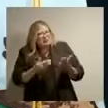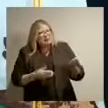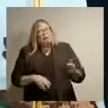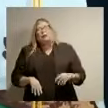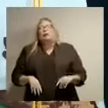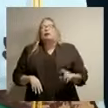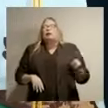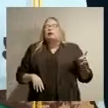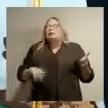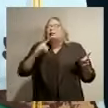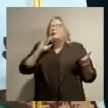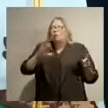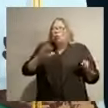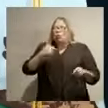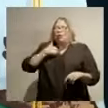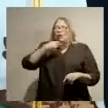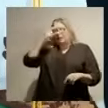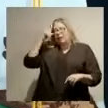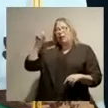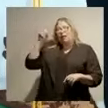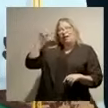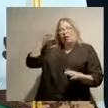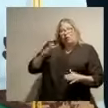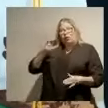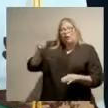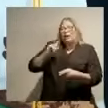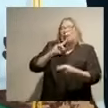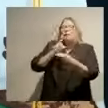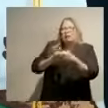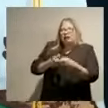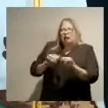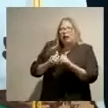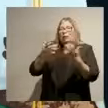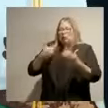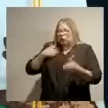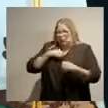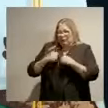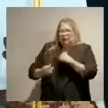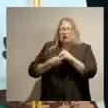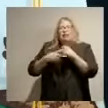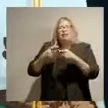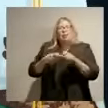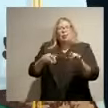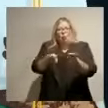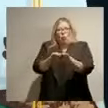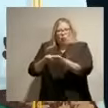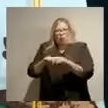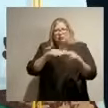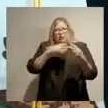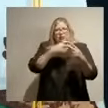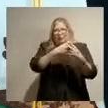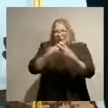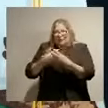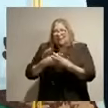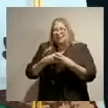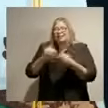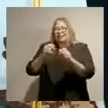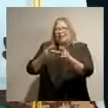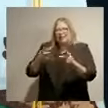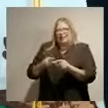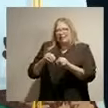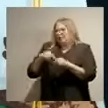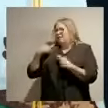the governor mentioned an amount of savings from prison closures and facilities over the last few